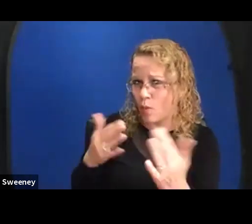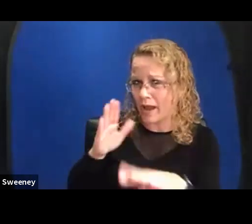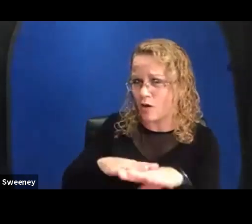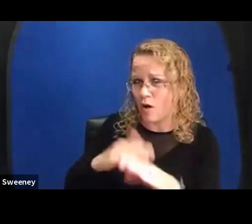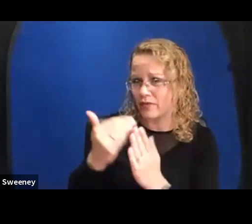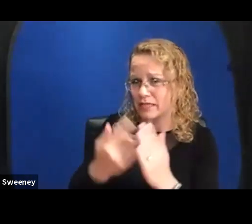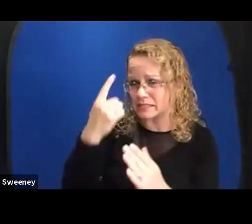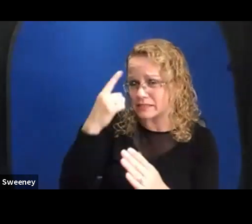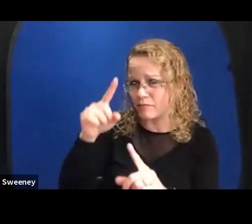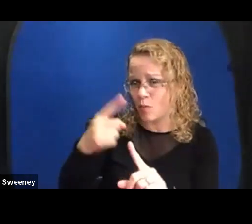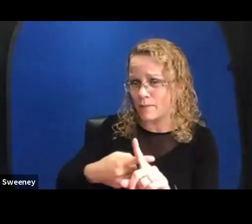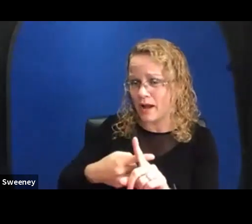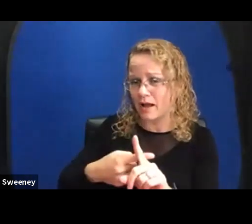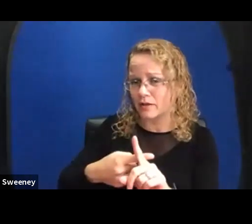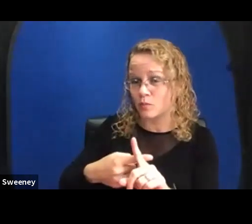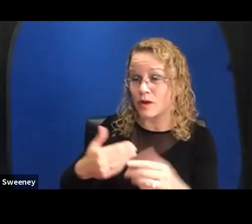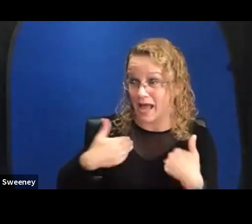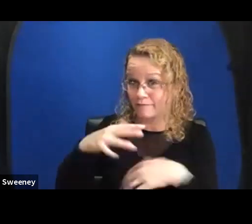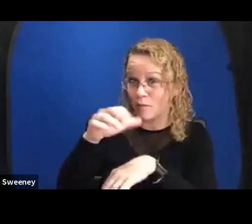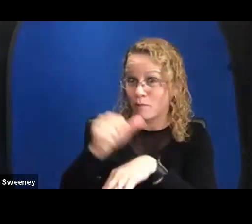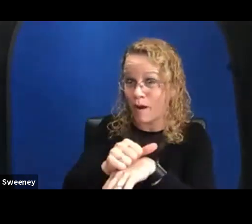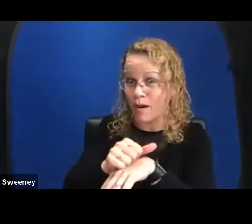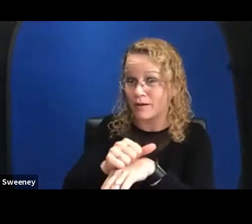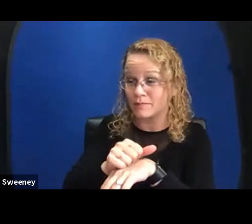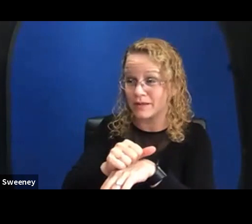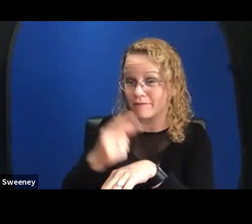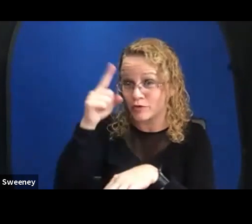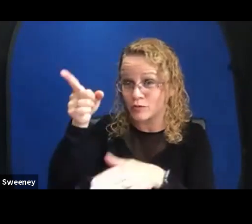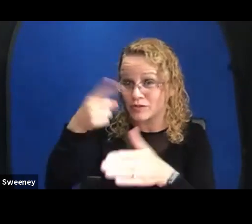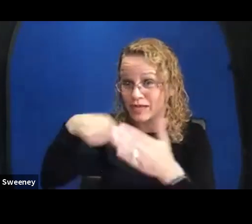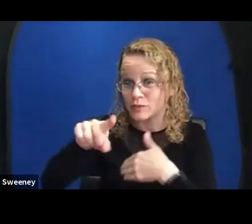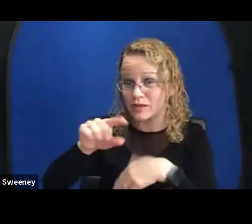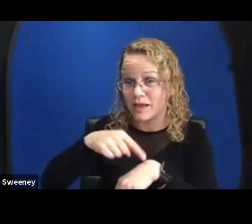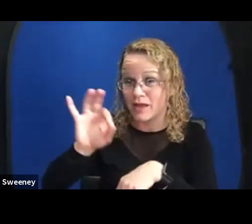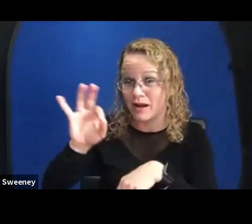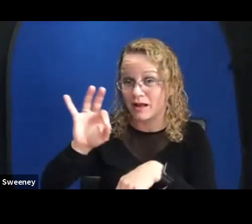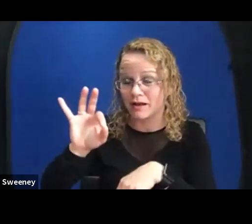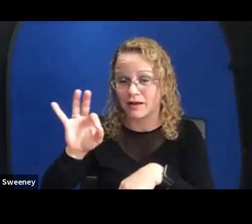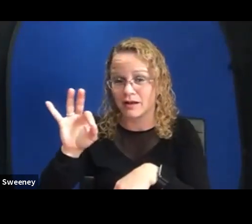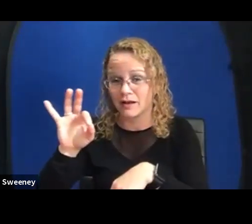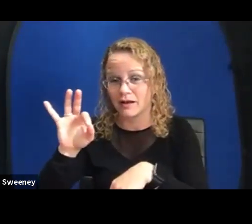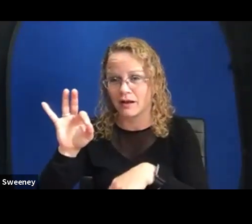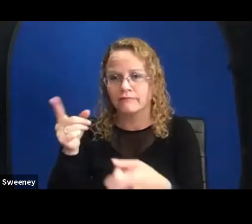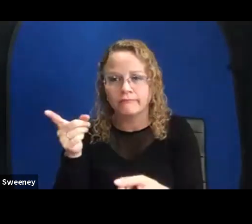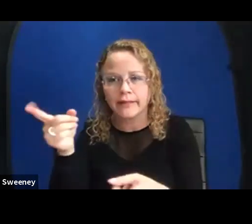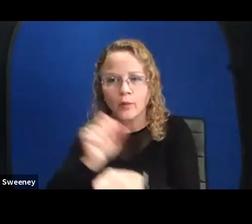month. We have an appointment for you next week at 9 o'clock. Well, Mr. Johnson works at 9